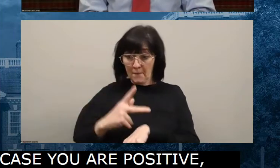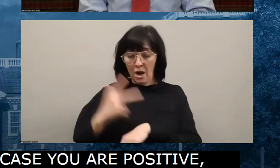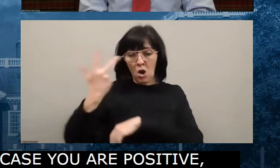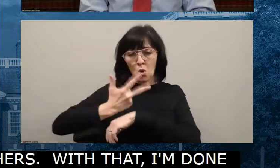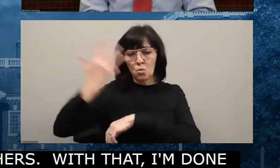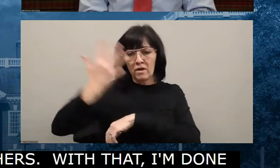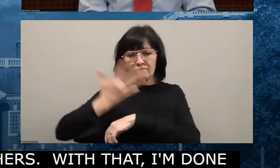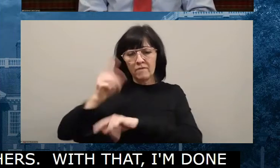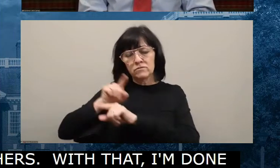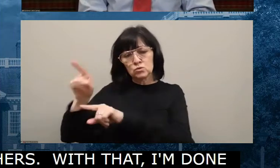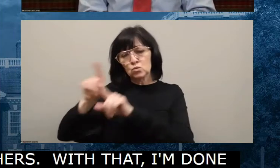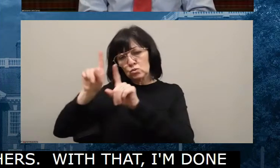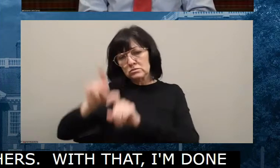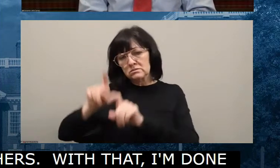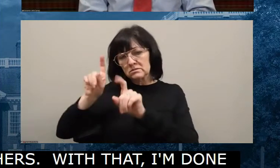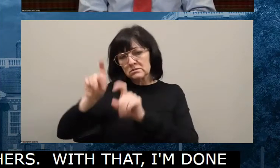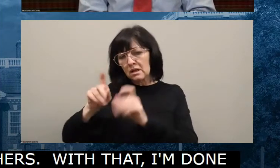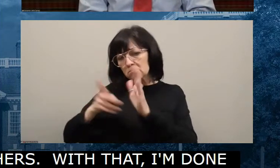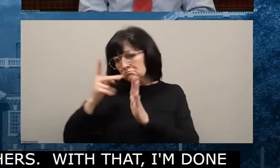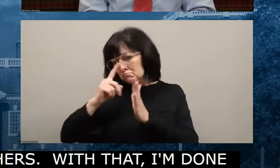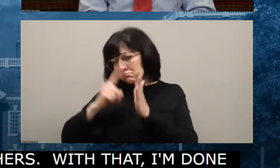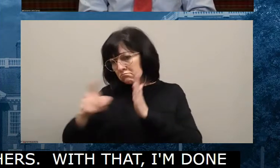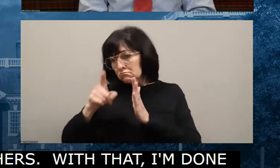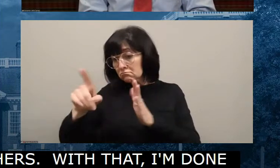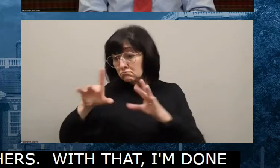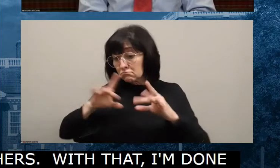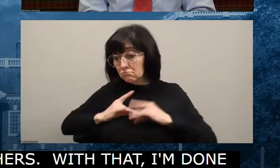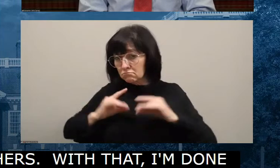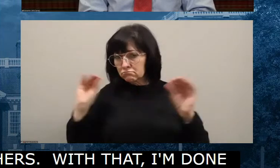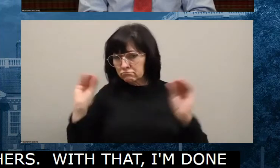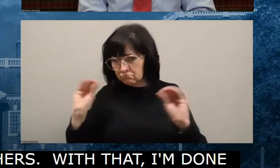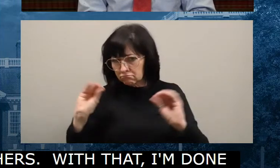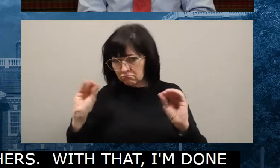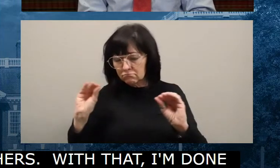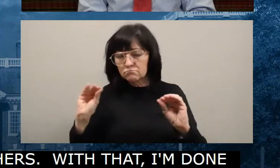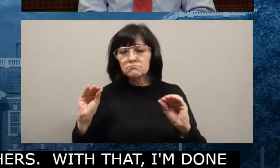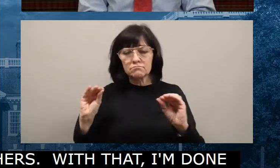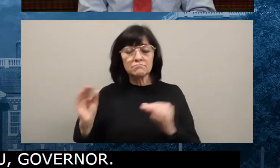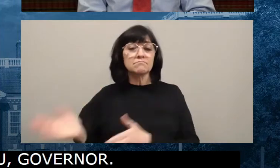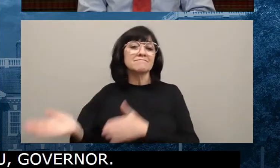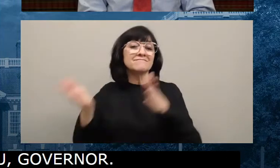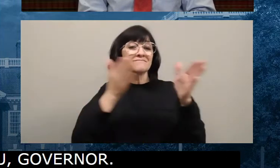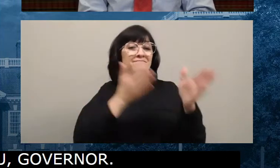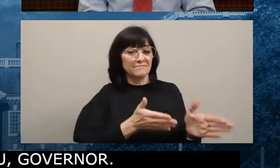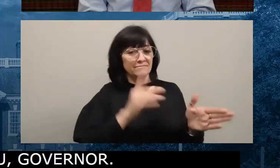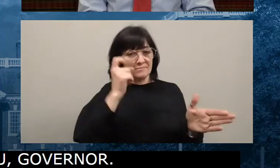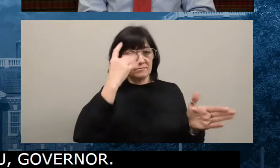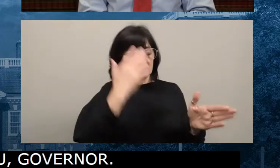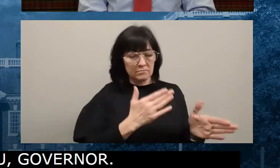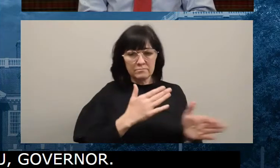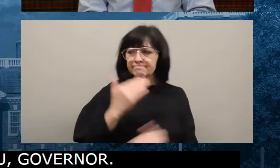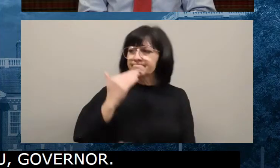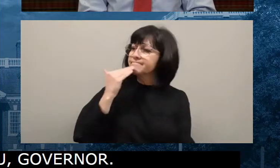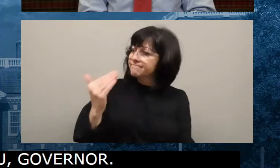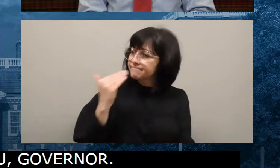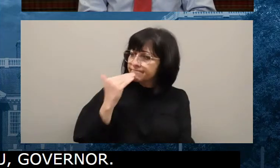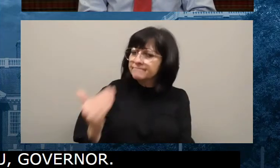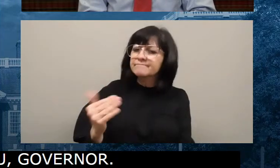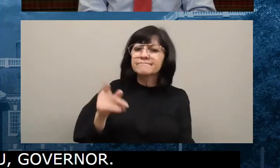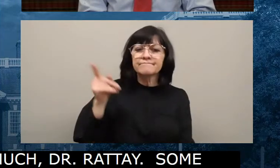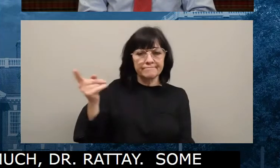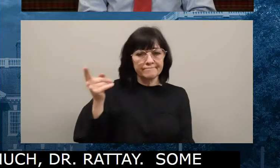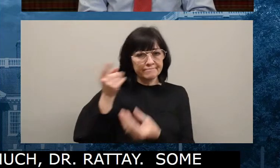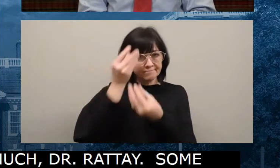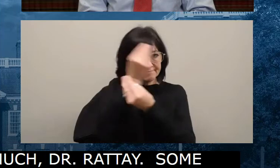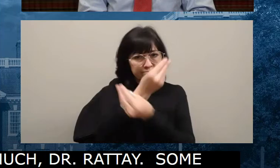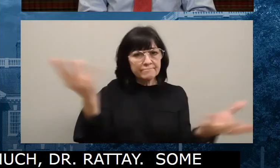Dr. Tay. Some really important and helpful information, starting with making sure you get tested when you return from a trip where